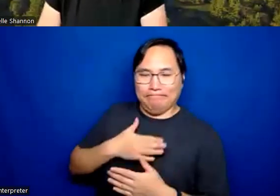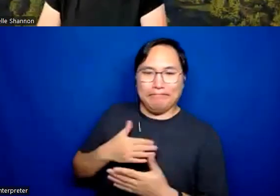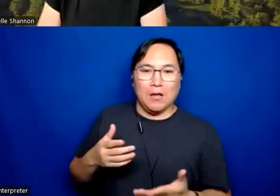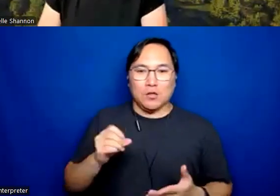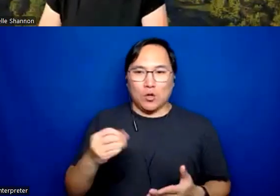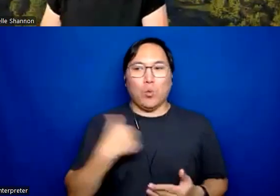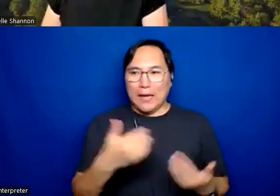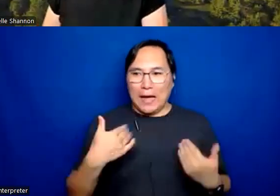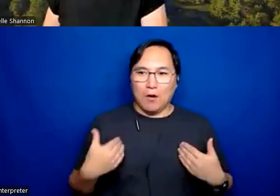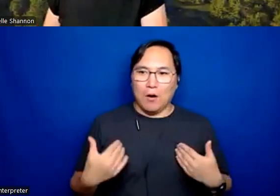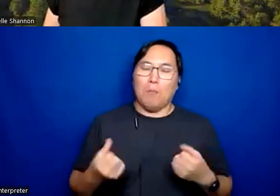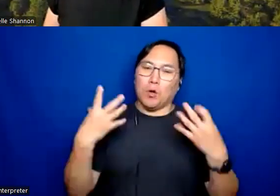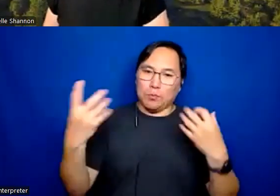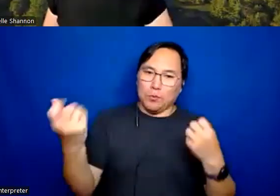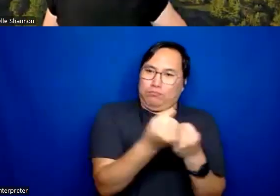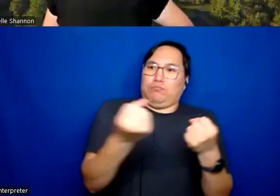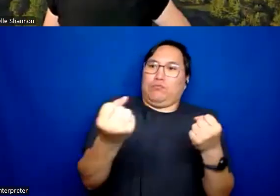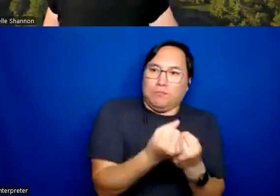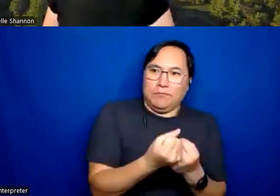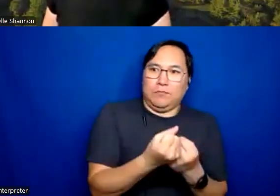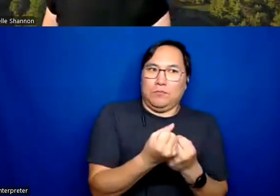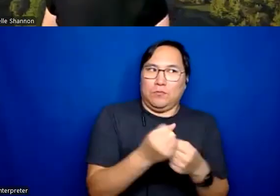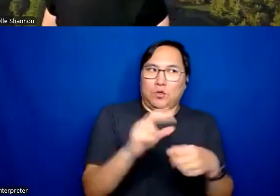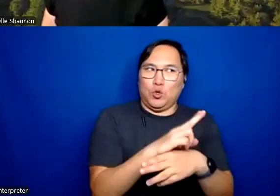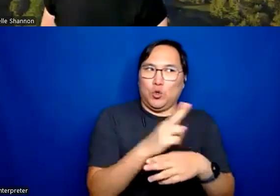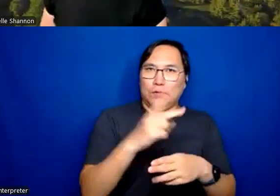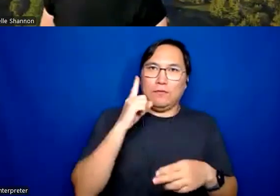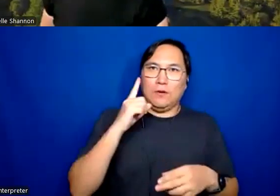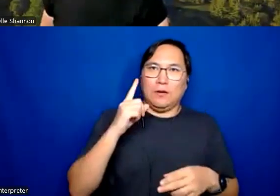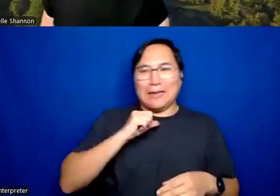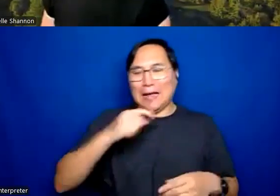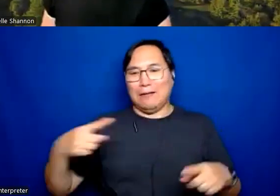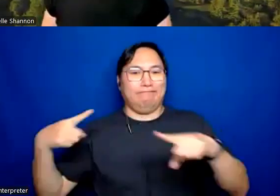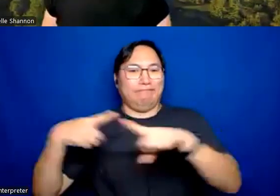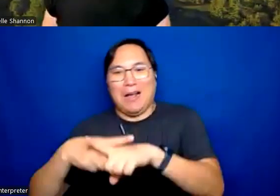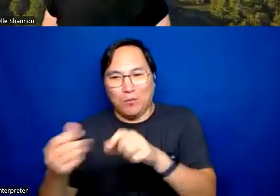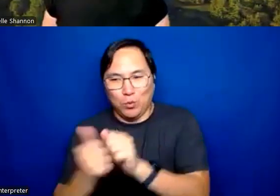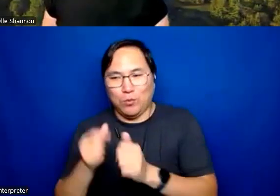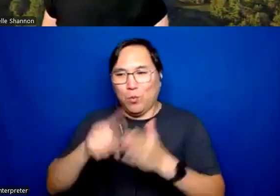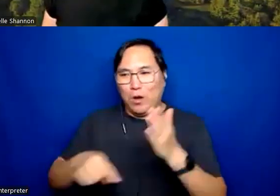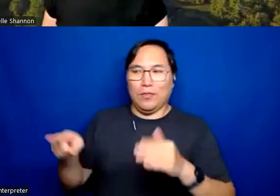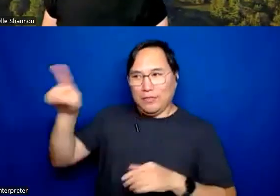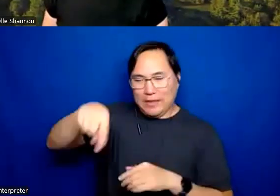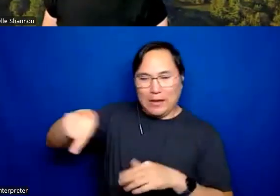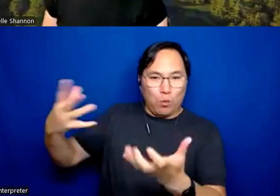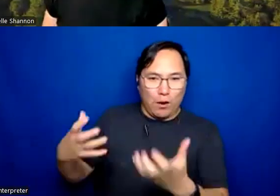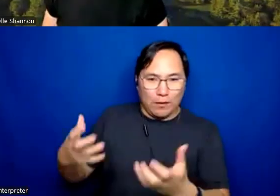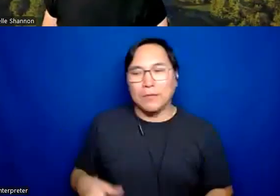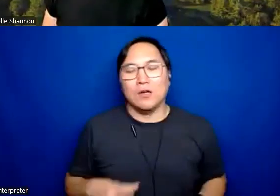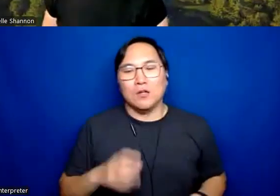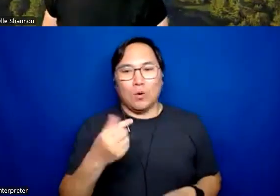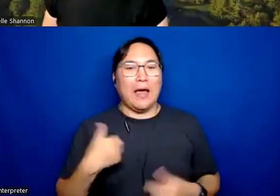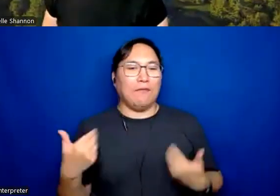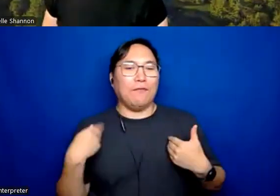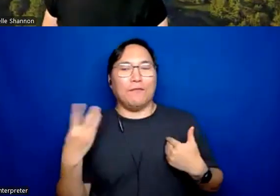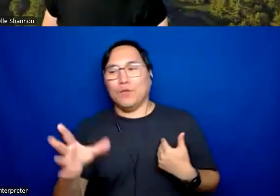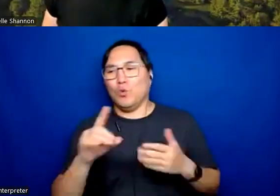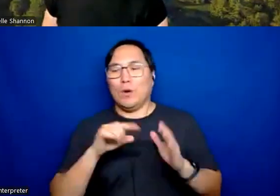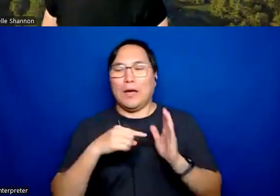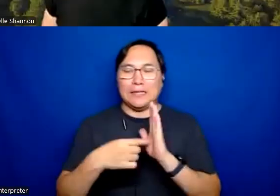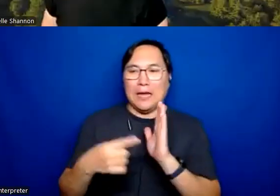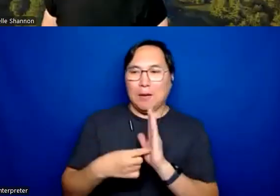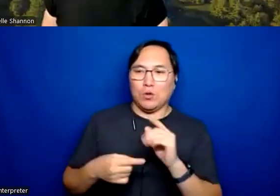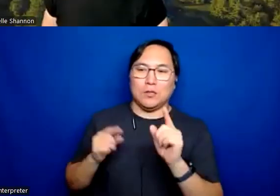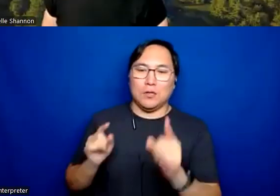than I do contradictory here. And just as one example, I'll go ahead and throw out a couple of examples.